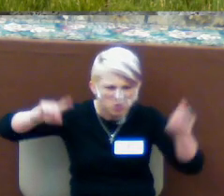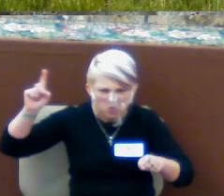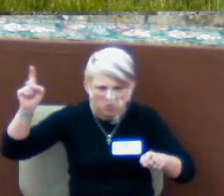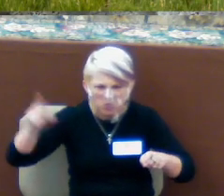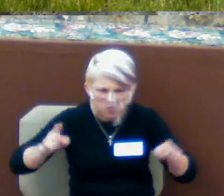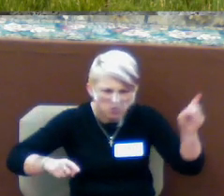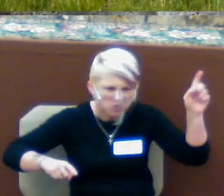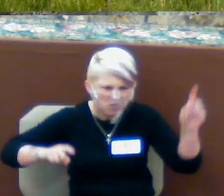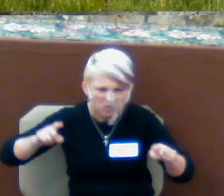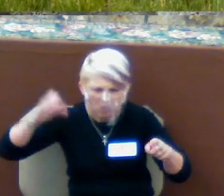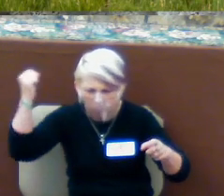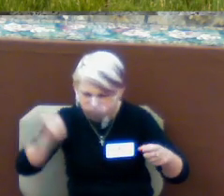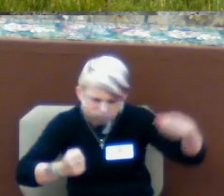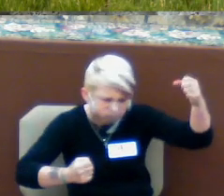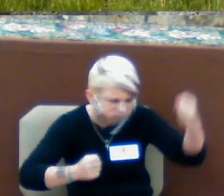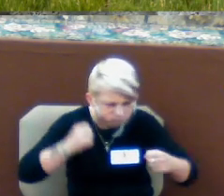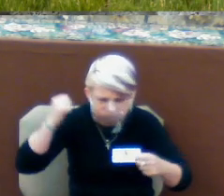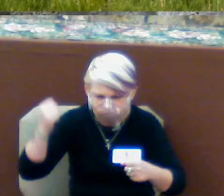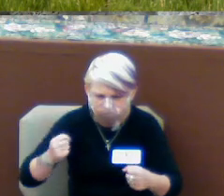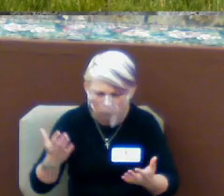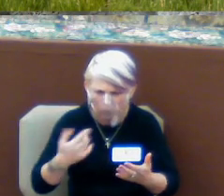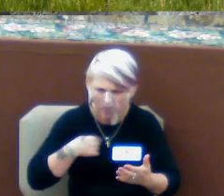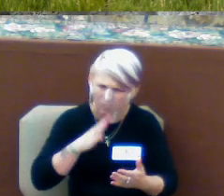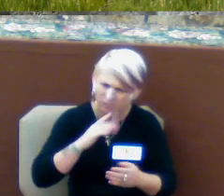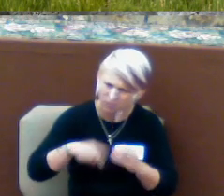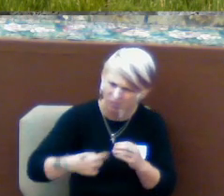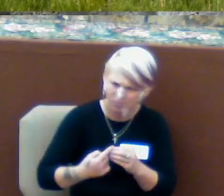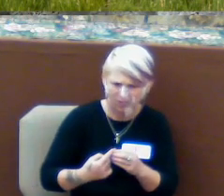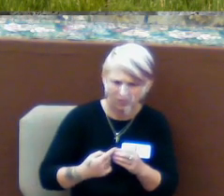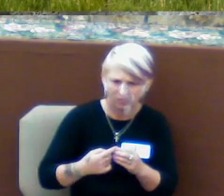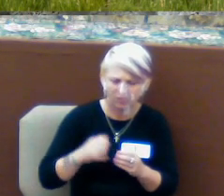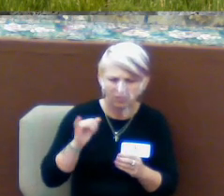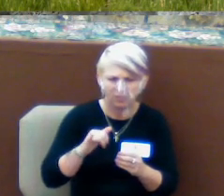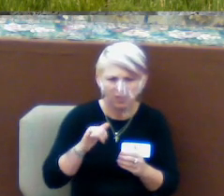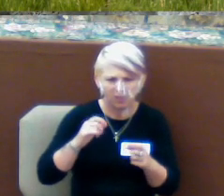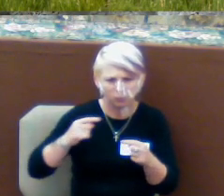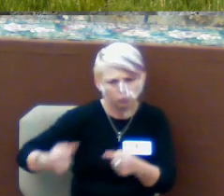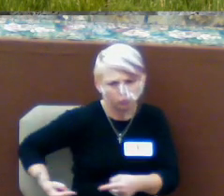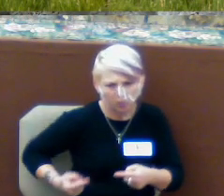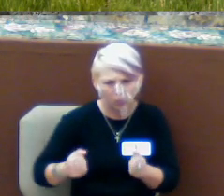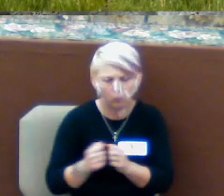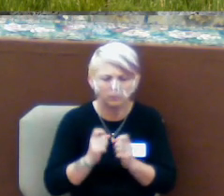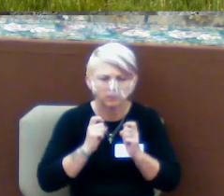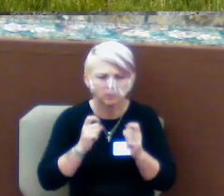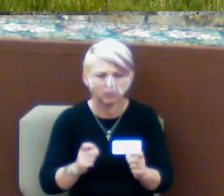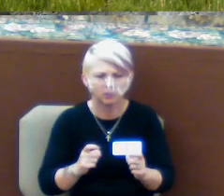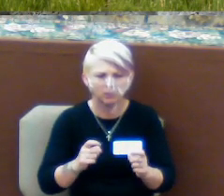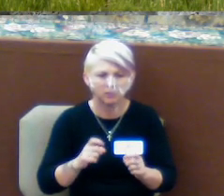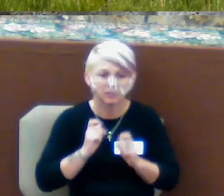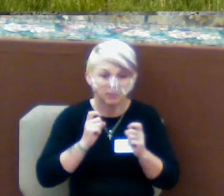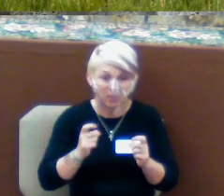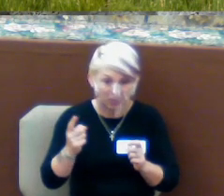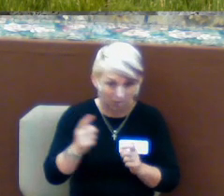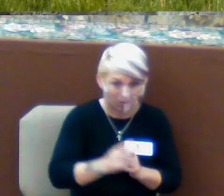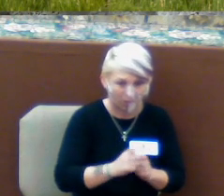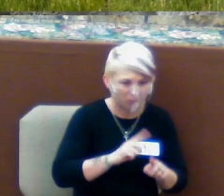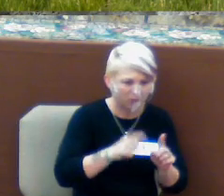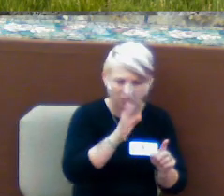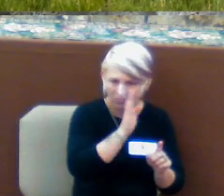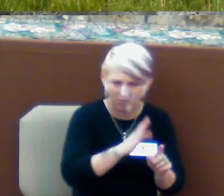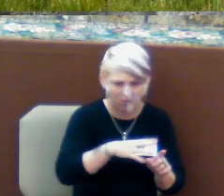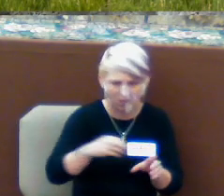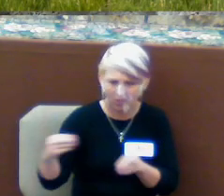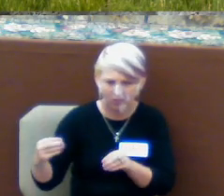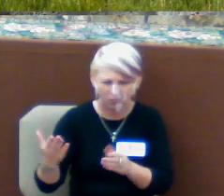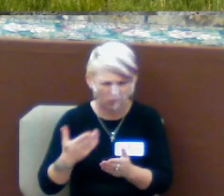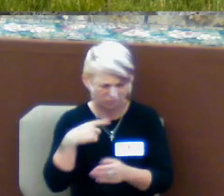am I talking about? It's the storm called sin. Sin comes and it never goes. What does sin